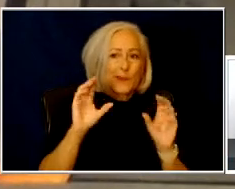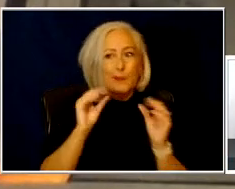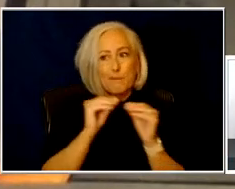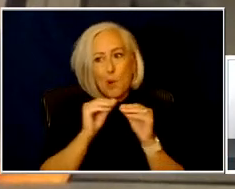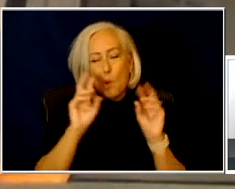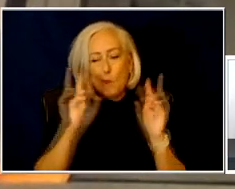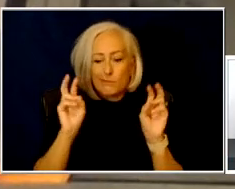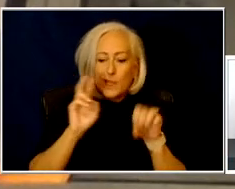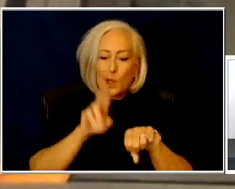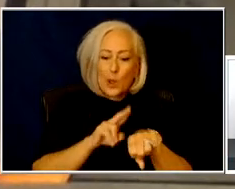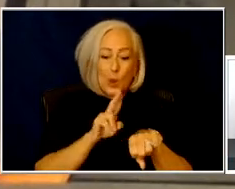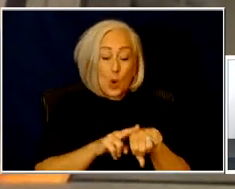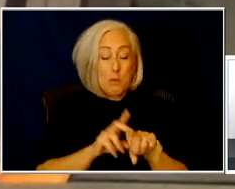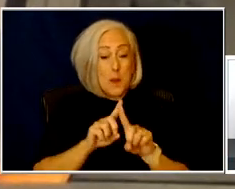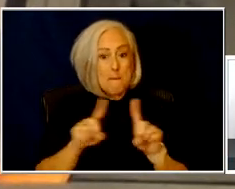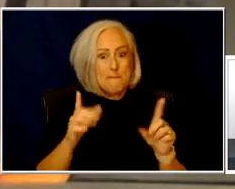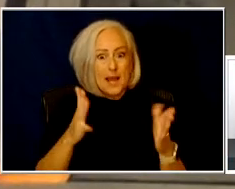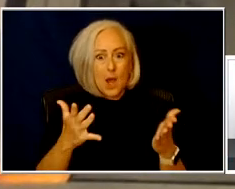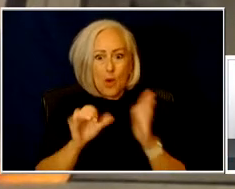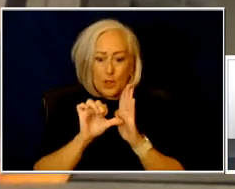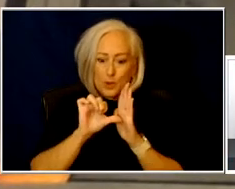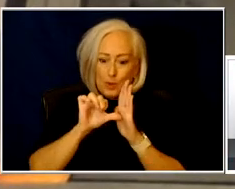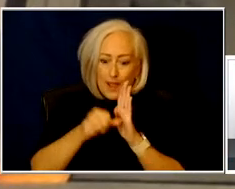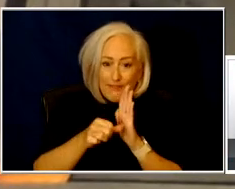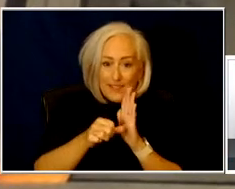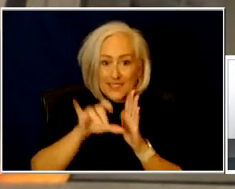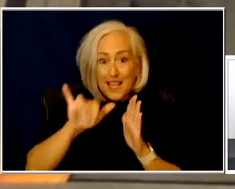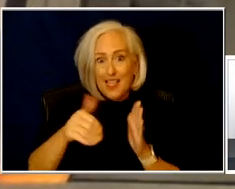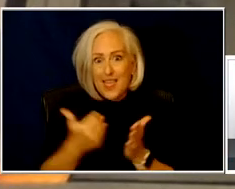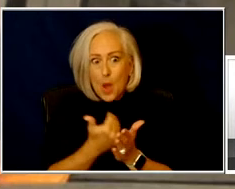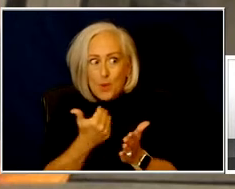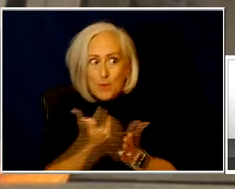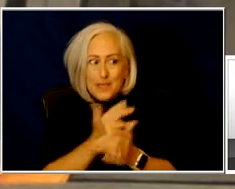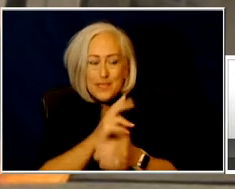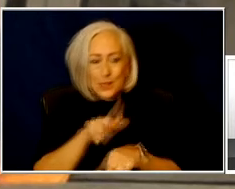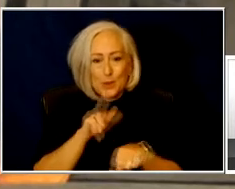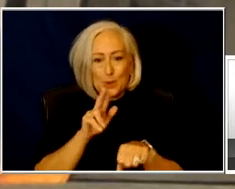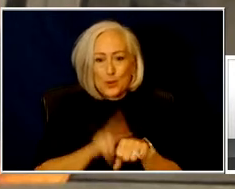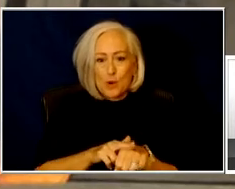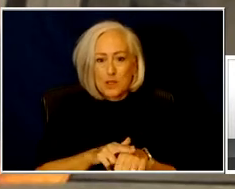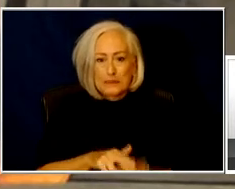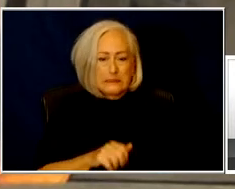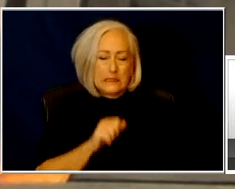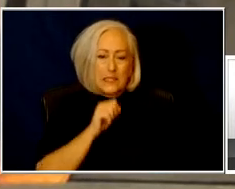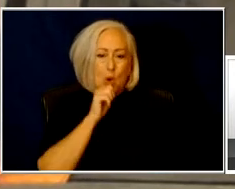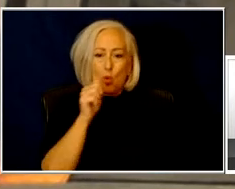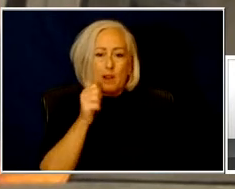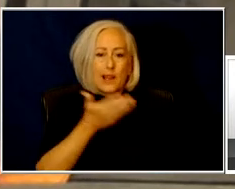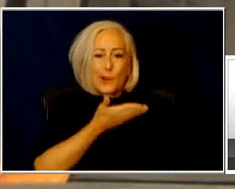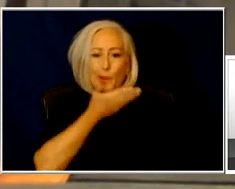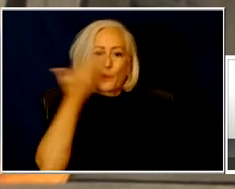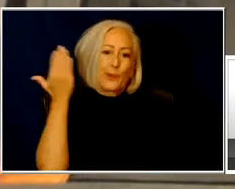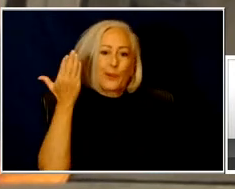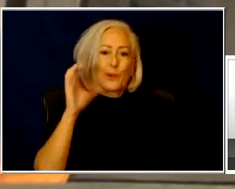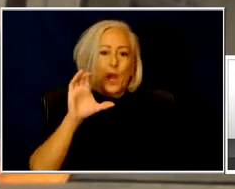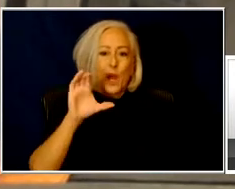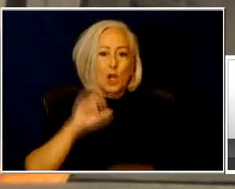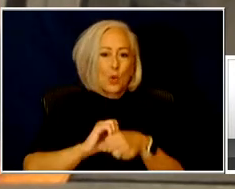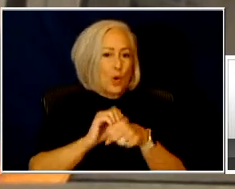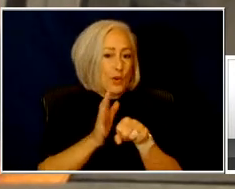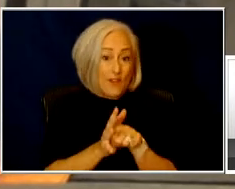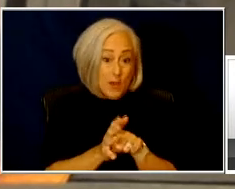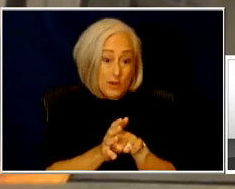but I do want to stress it's going to be a new normal we are not gonna ever be rid of coronavirus you know